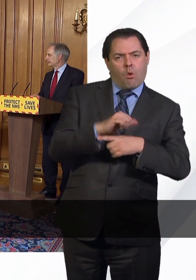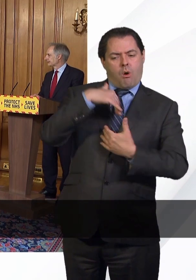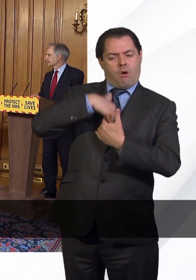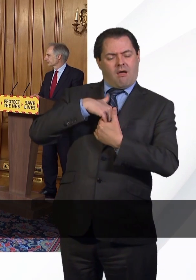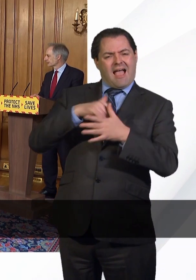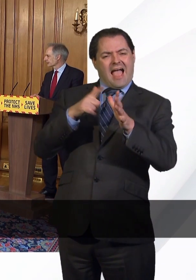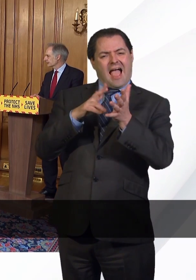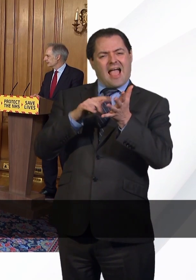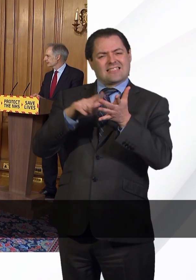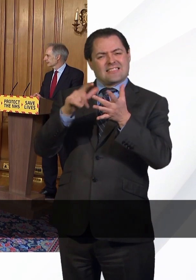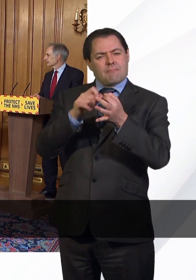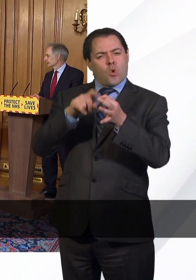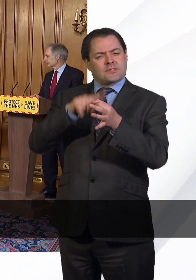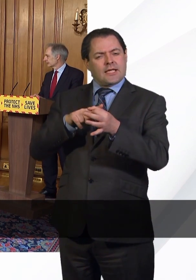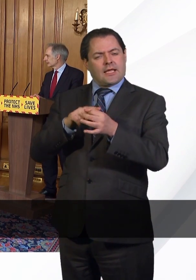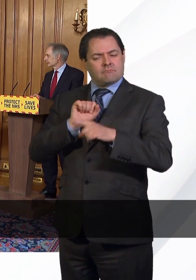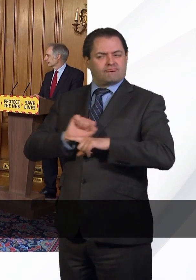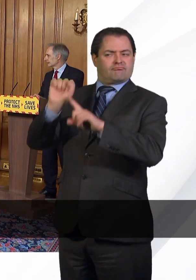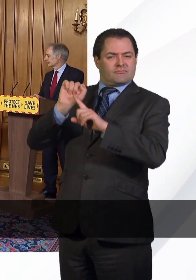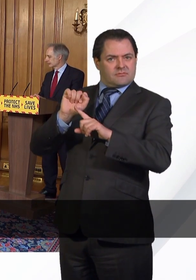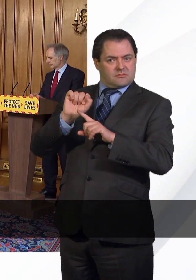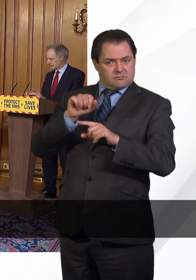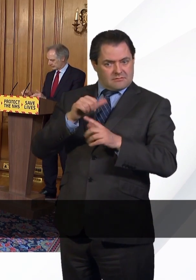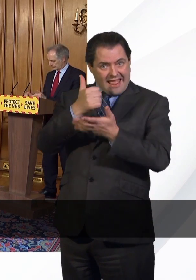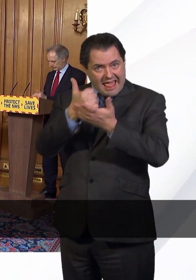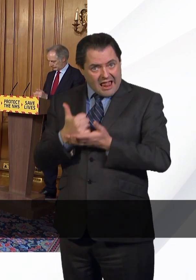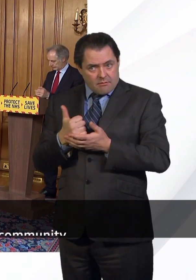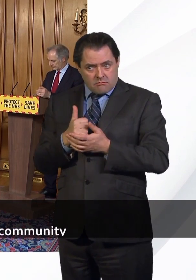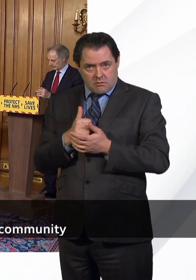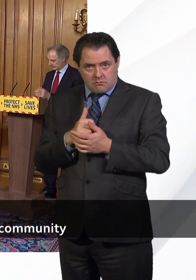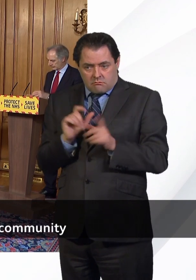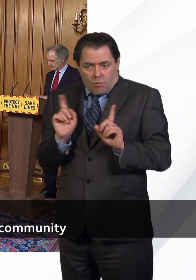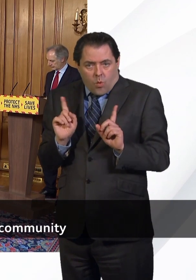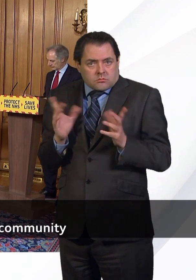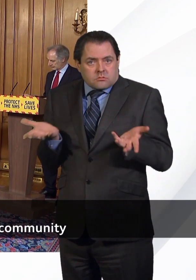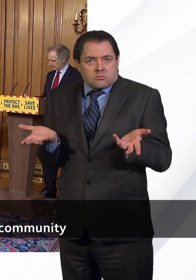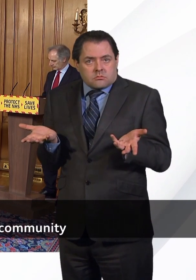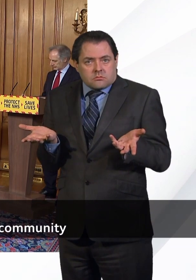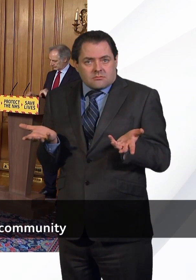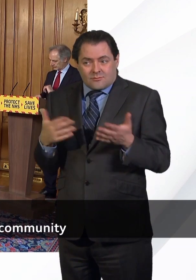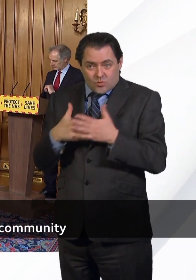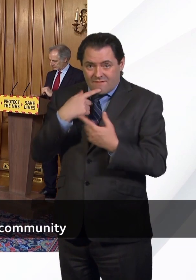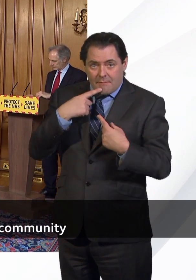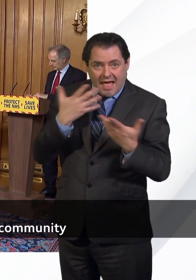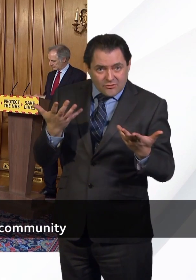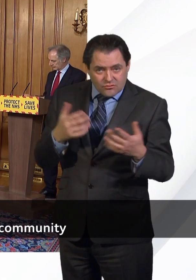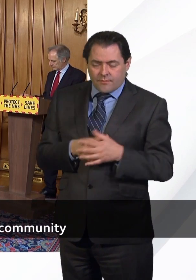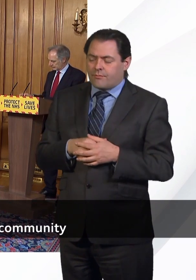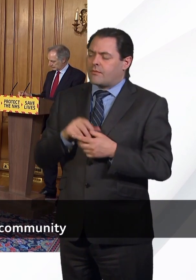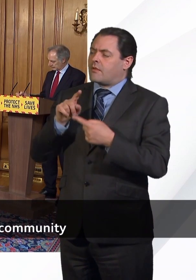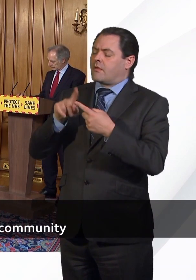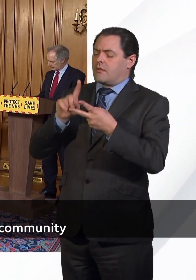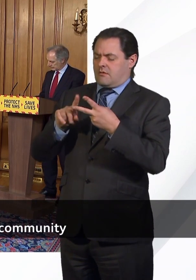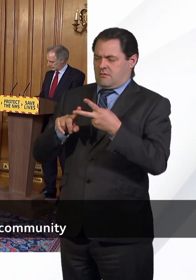or not? And Secretary of State, if I could just ask a follow to Conrad's question, who asked how low the numbers would go. You said